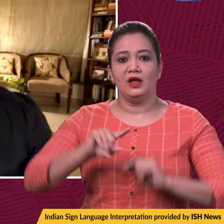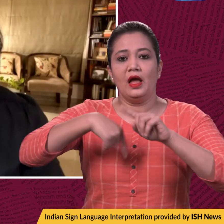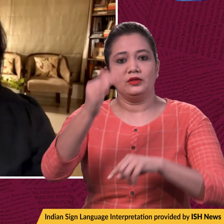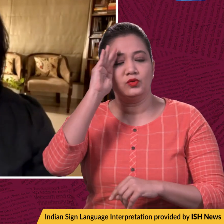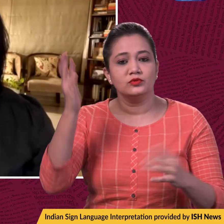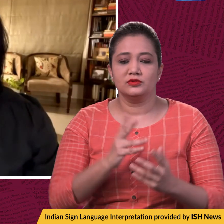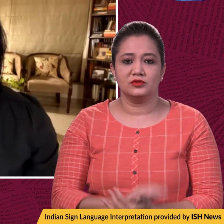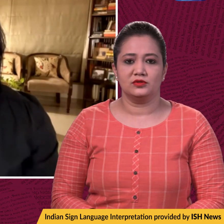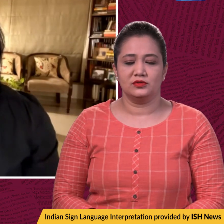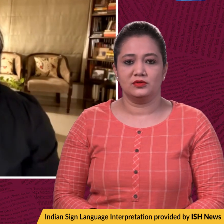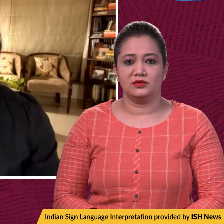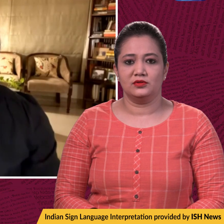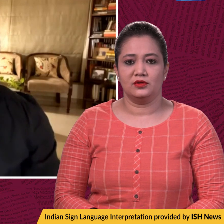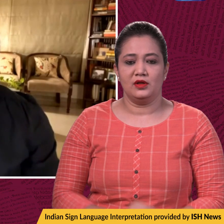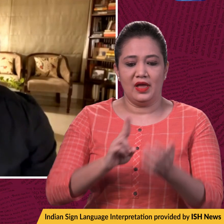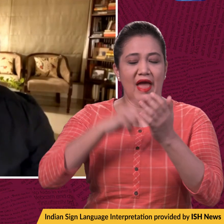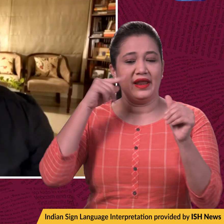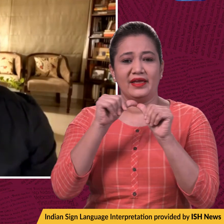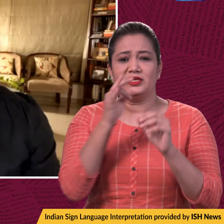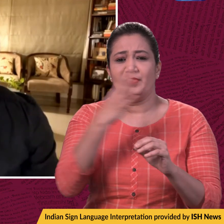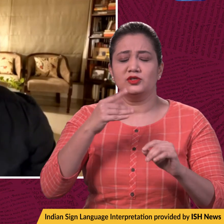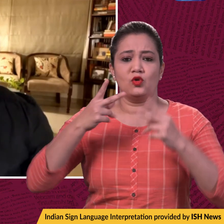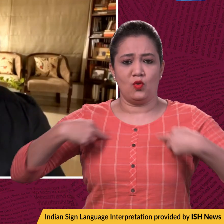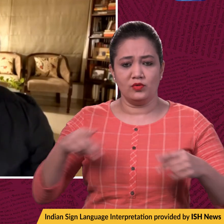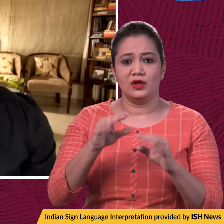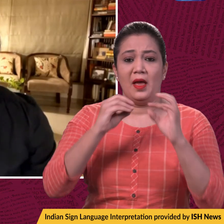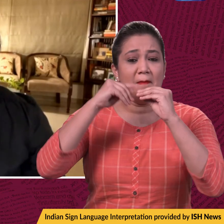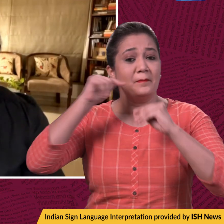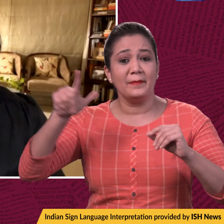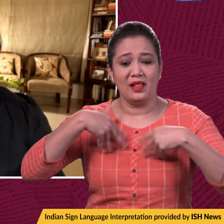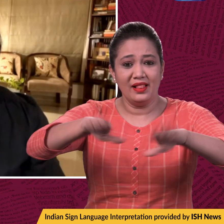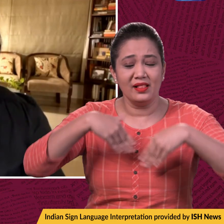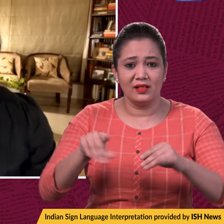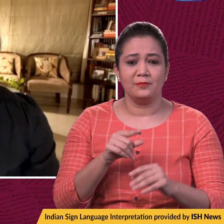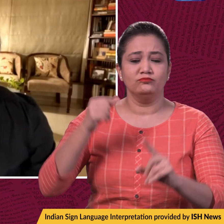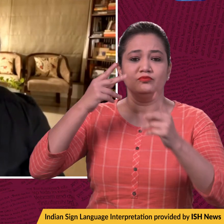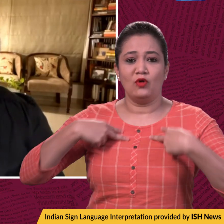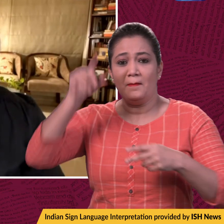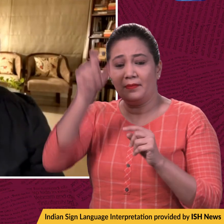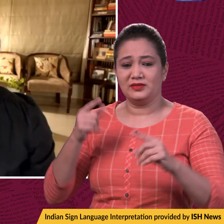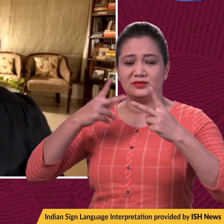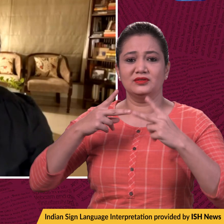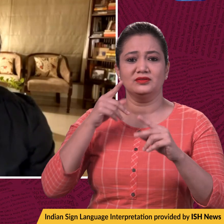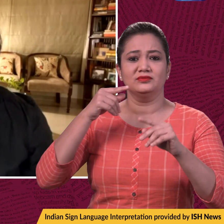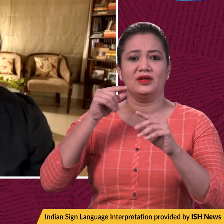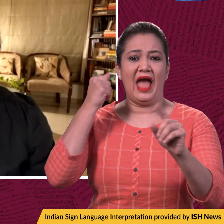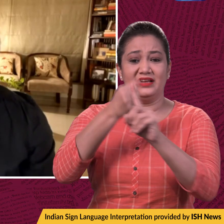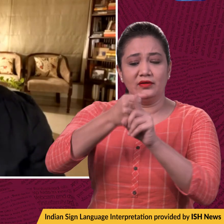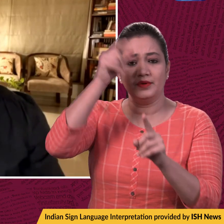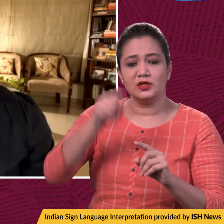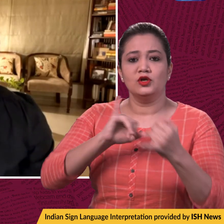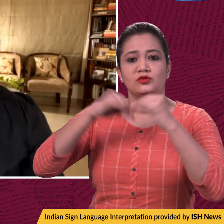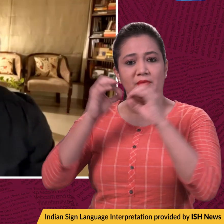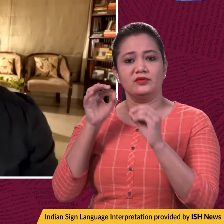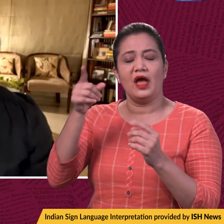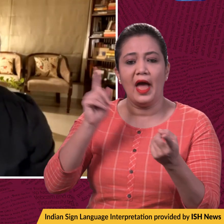Moving on to other news. A special NIA court has set bail conditions for lawyer-activist Sudha Bharadwaj release in